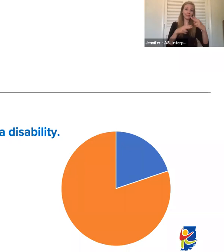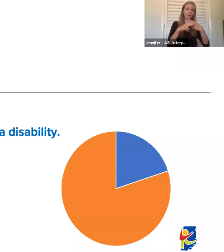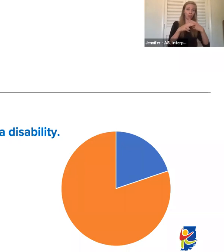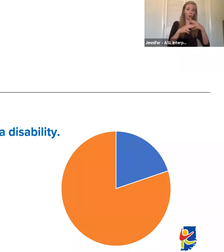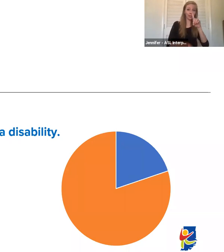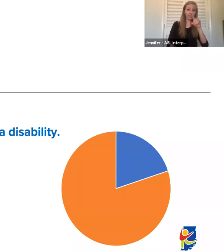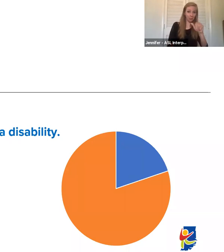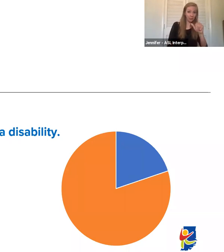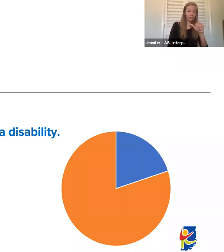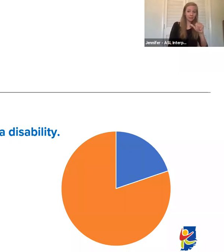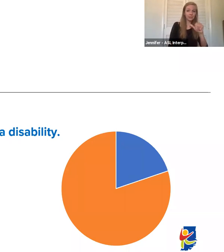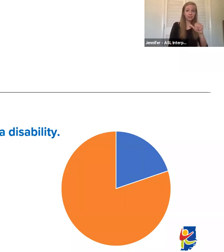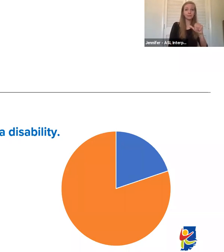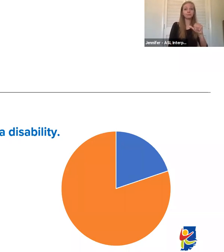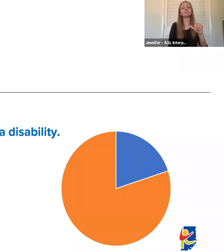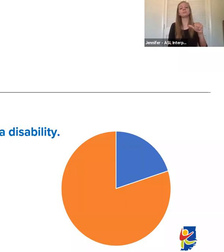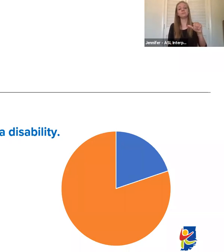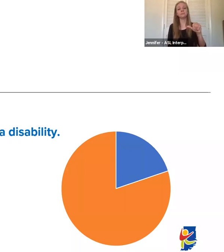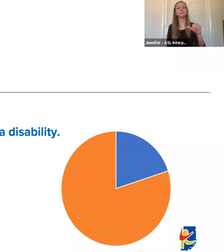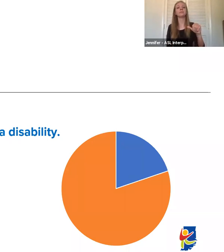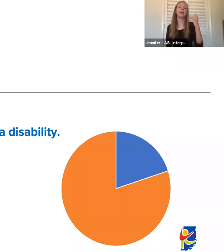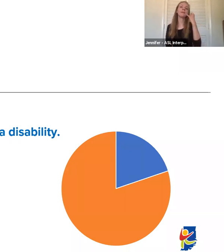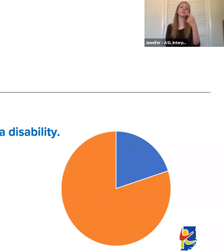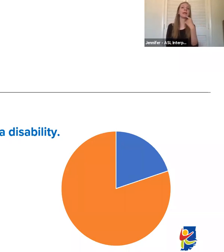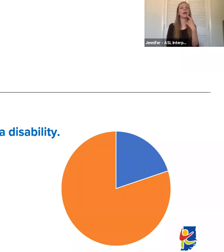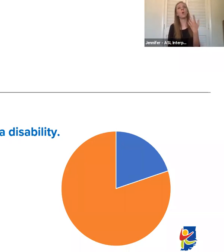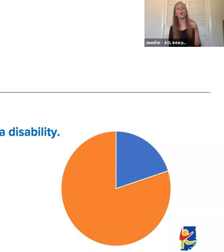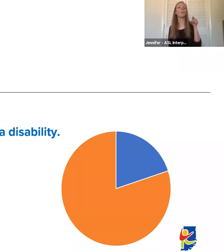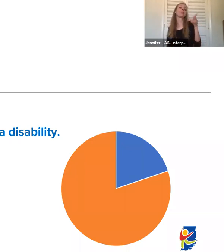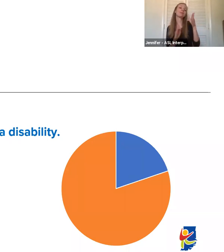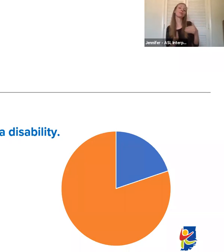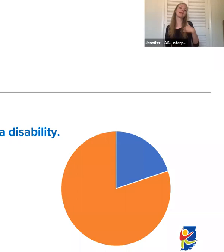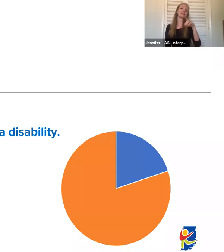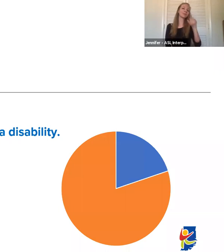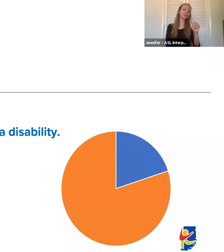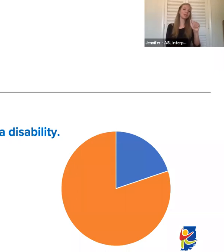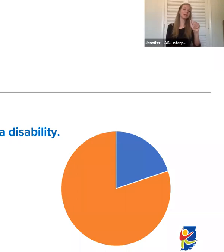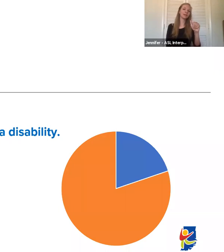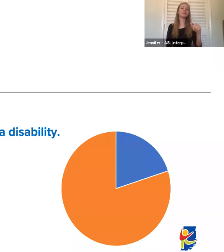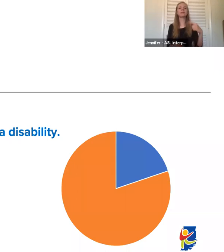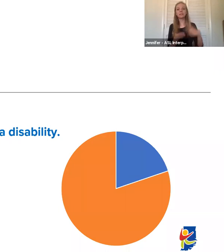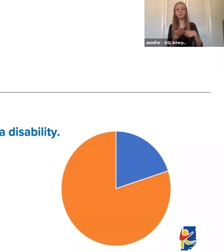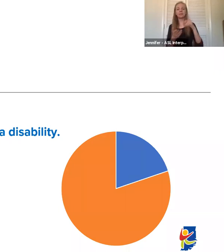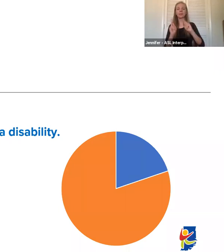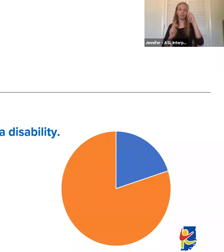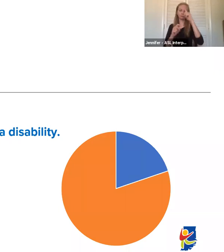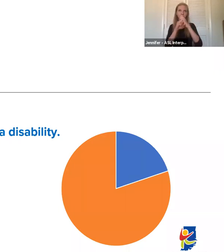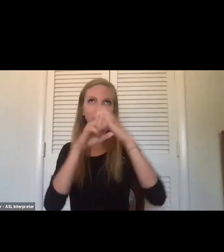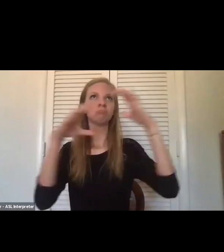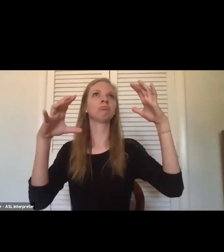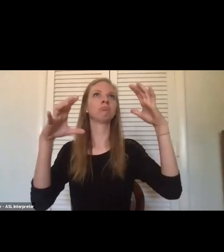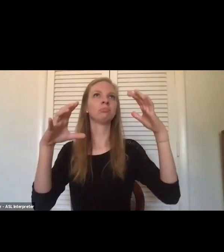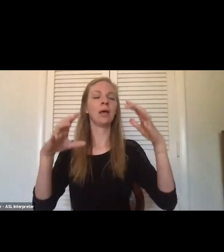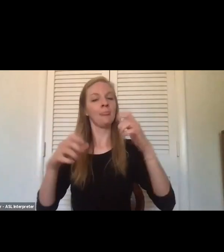So, you know, you say, if you, if you say, oh, this person has a disability, a lot of times people will imagine, you know, kind of like the most